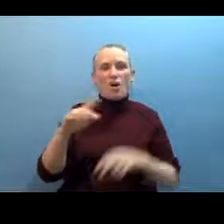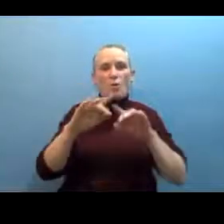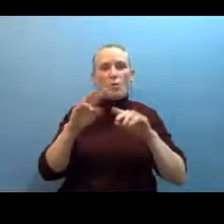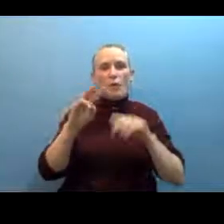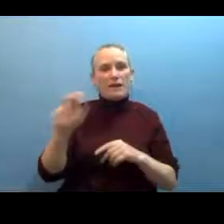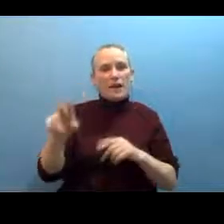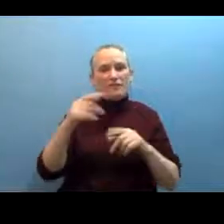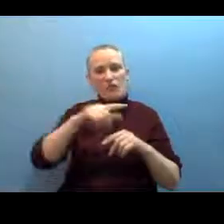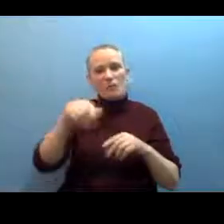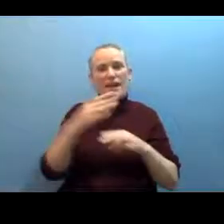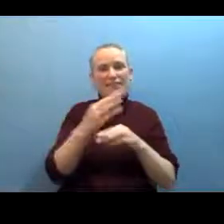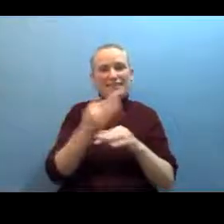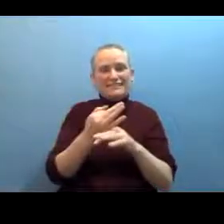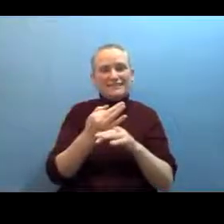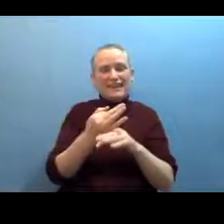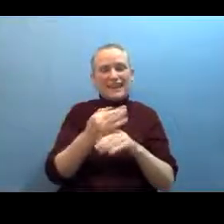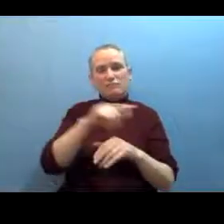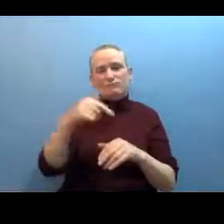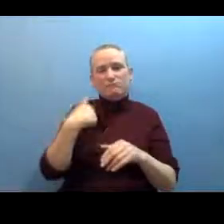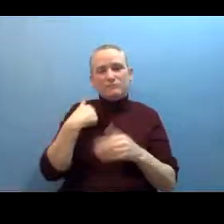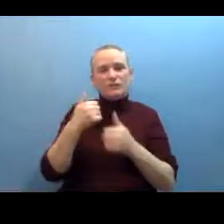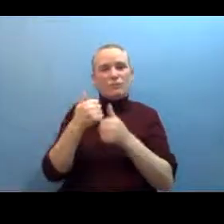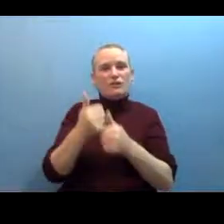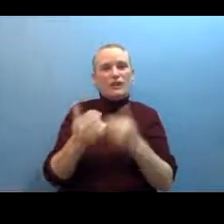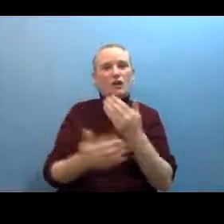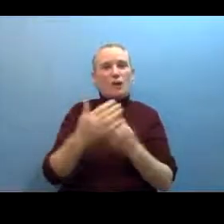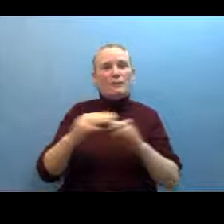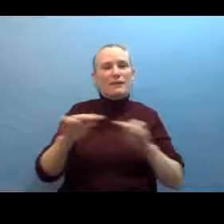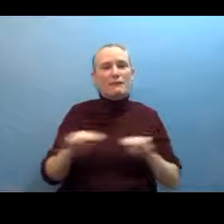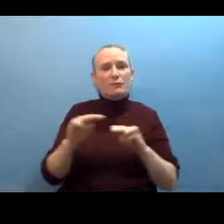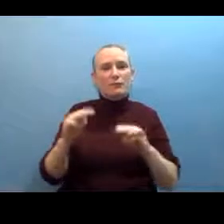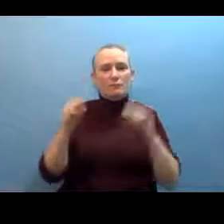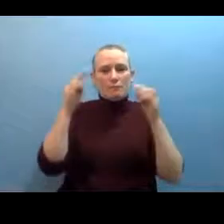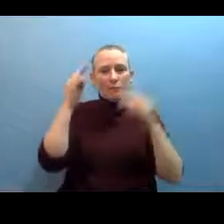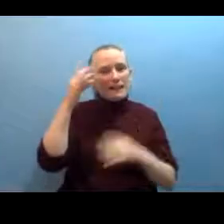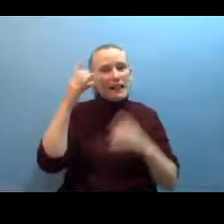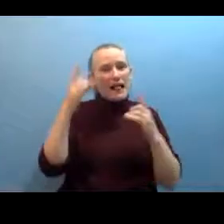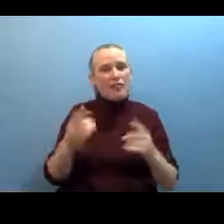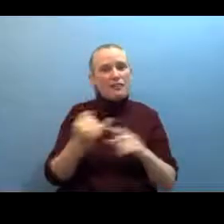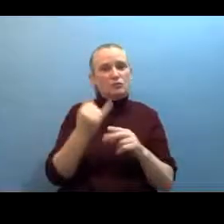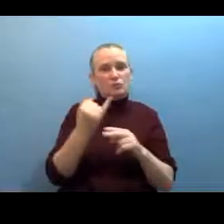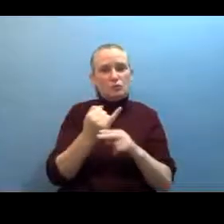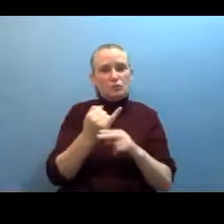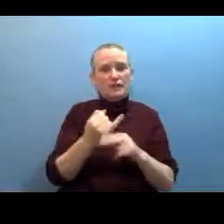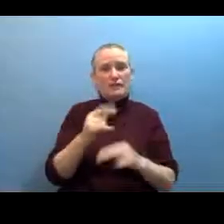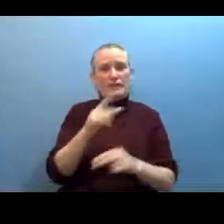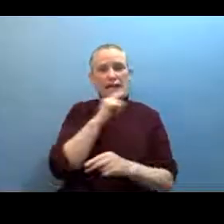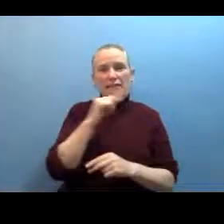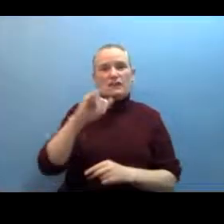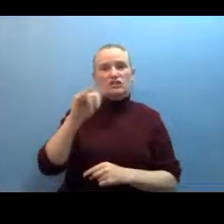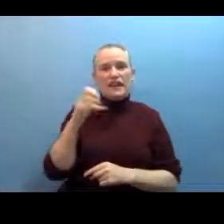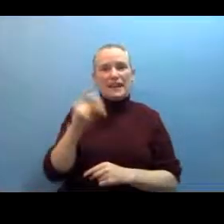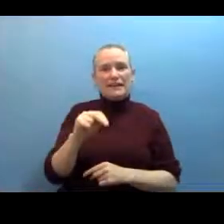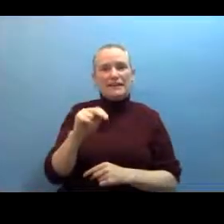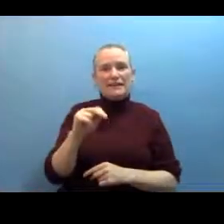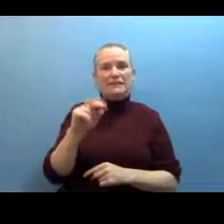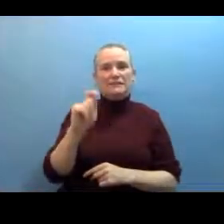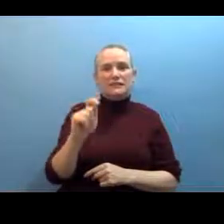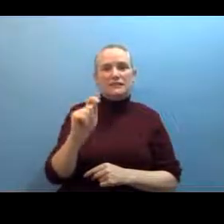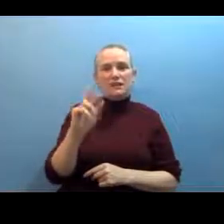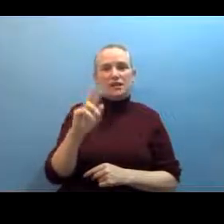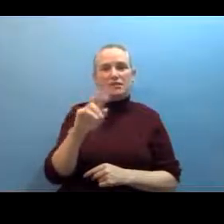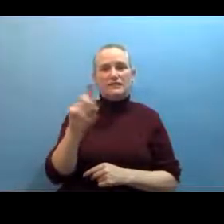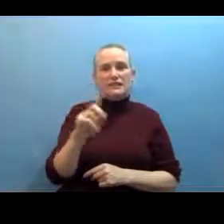theme of supporting young people with their mental health in school. My name is Jen Trechek. I'm the